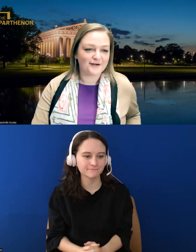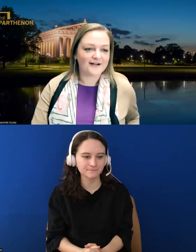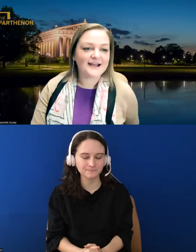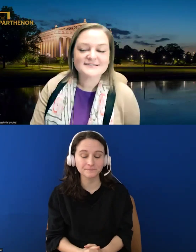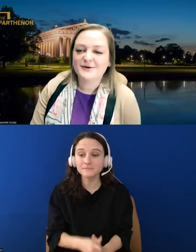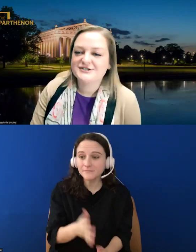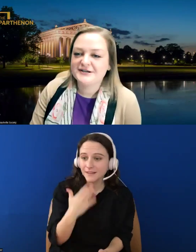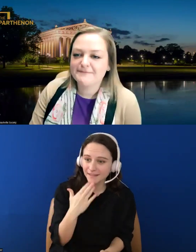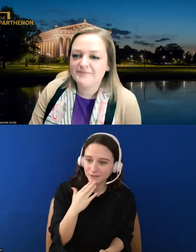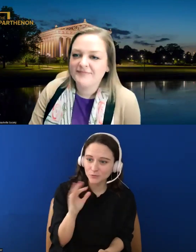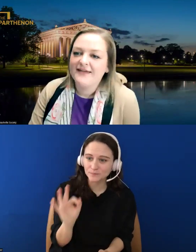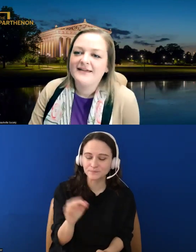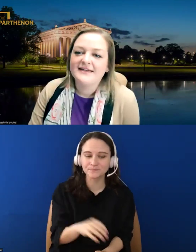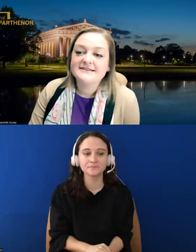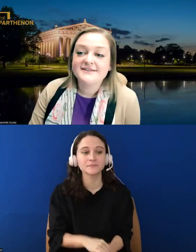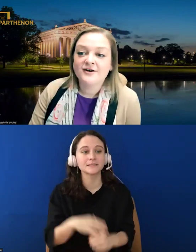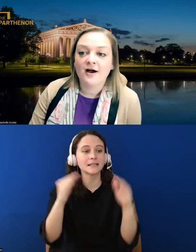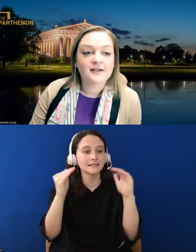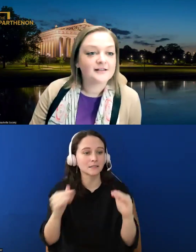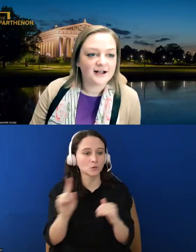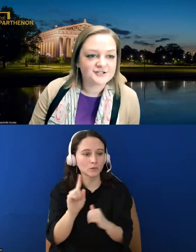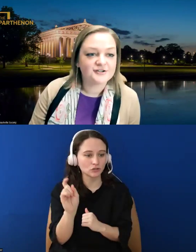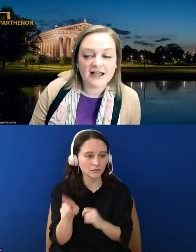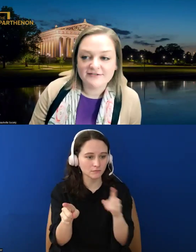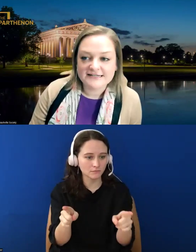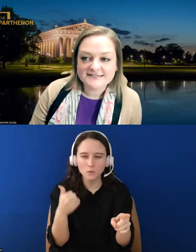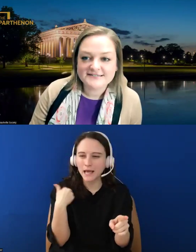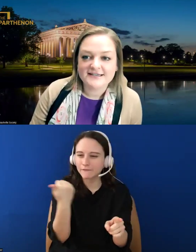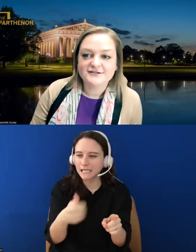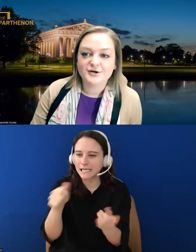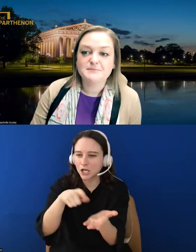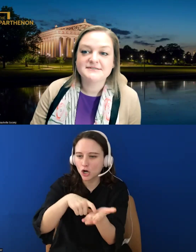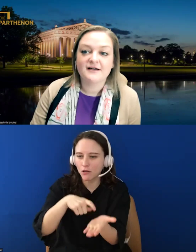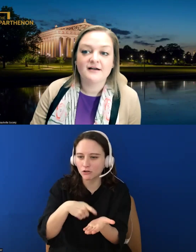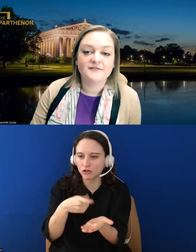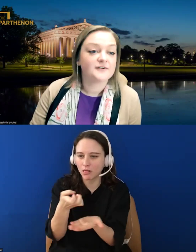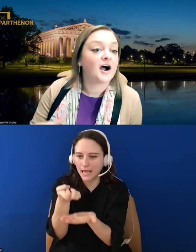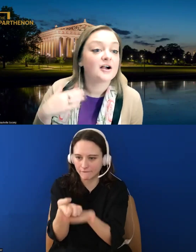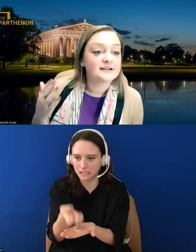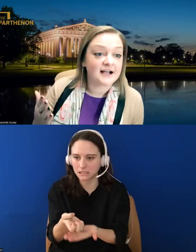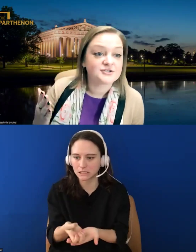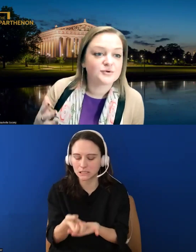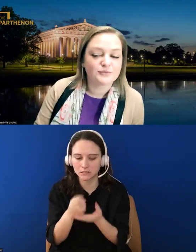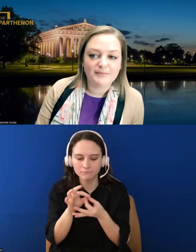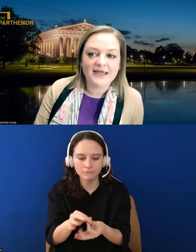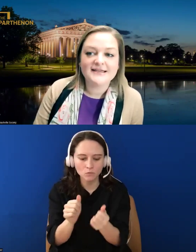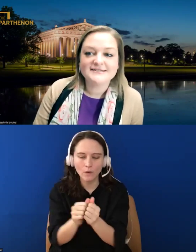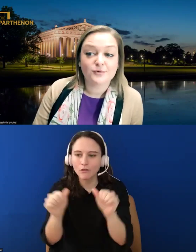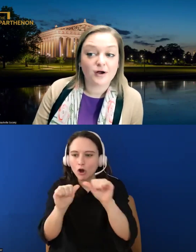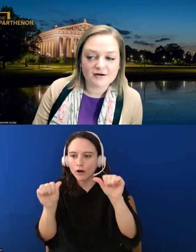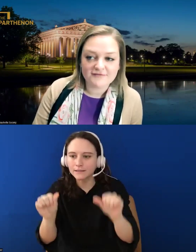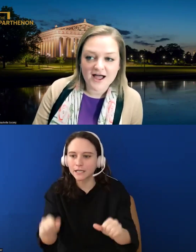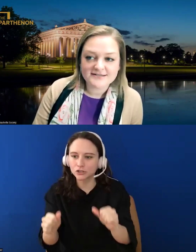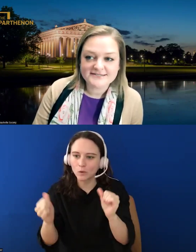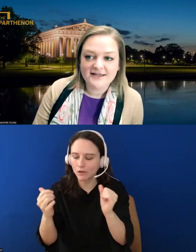Thank you. Our next question: is there archaeological evidence in terms of architectural remains